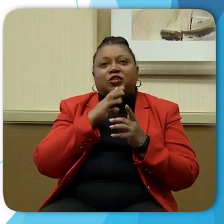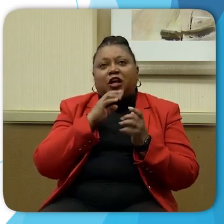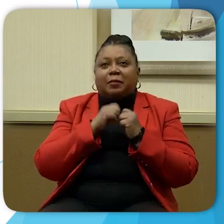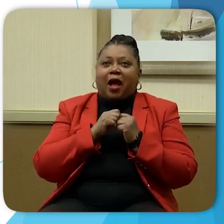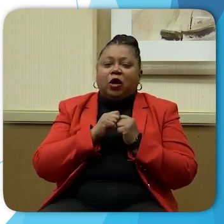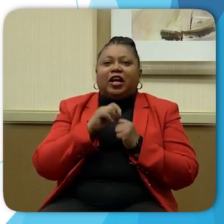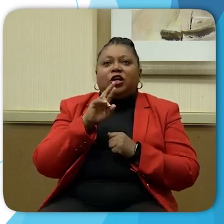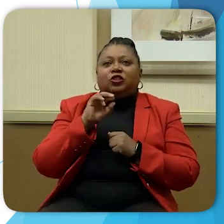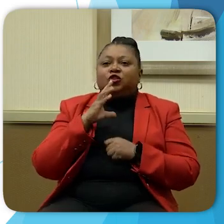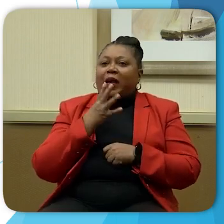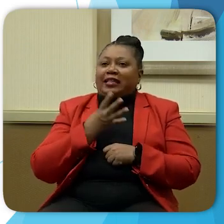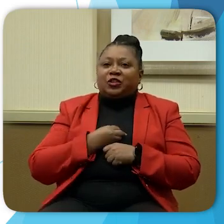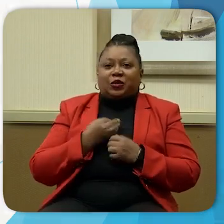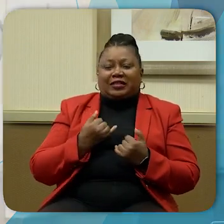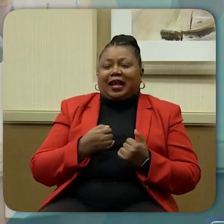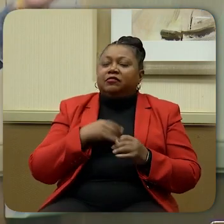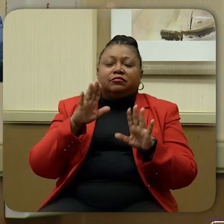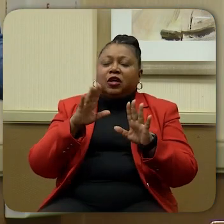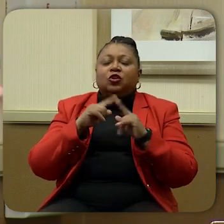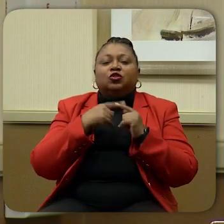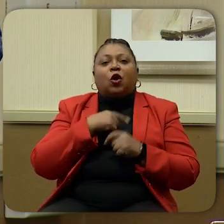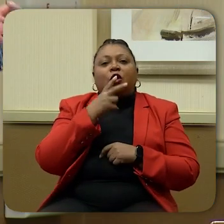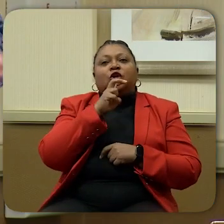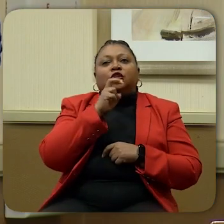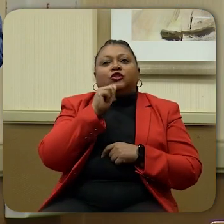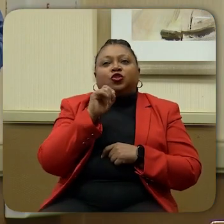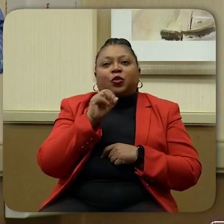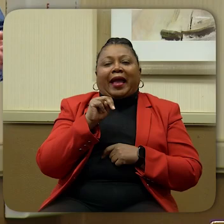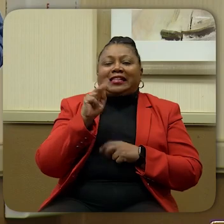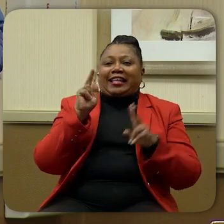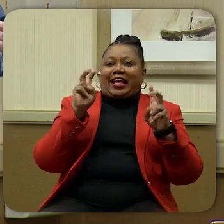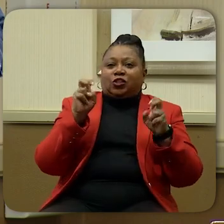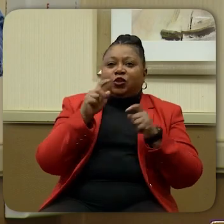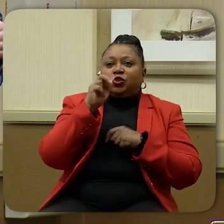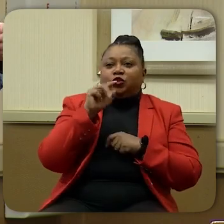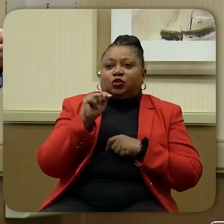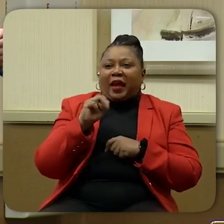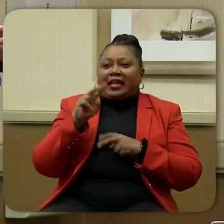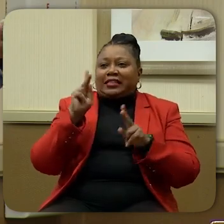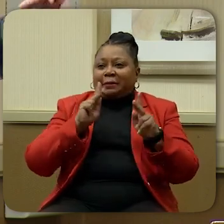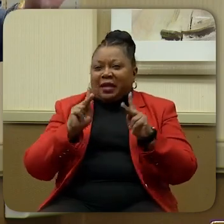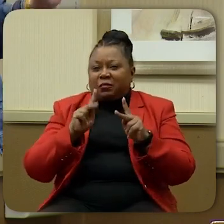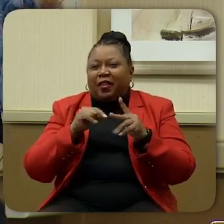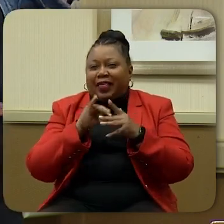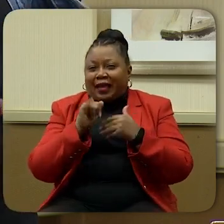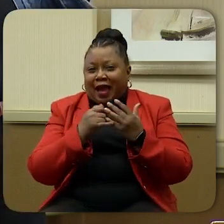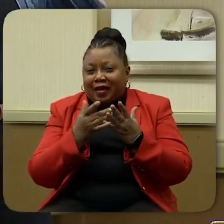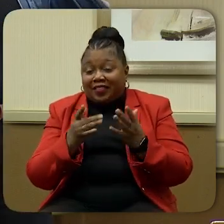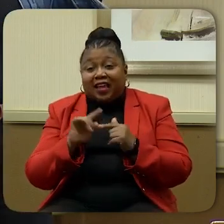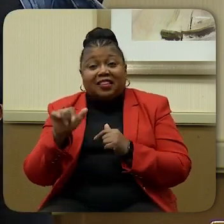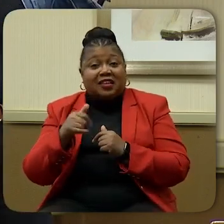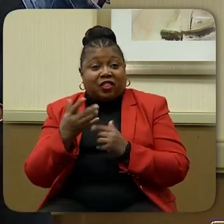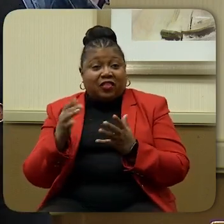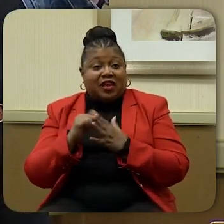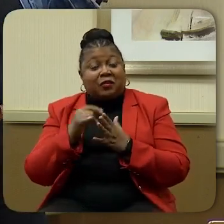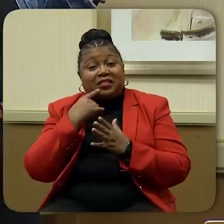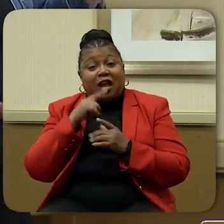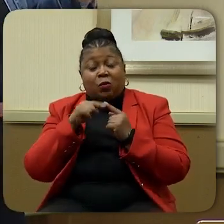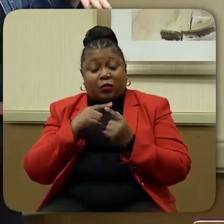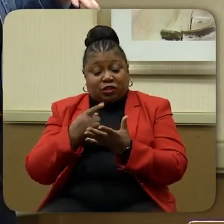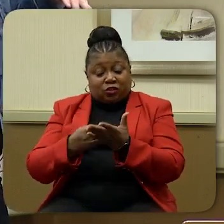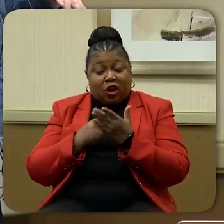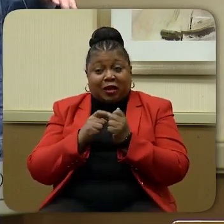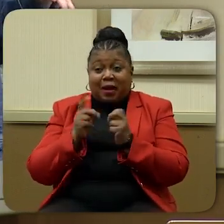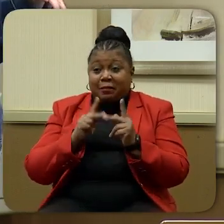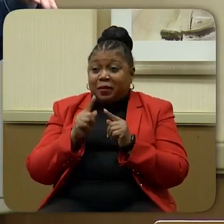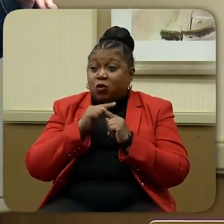about transgender today. You would say trans issues, trans people, that kind of stuff. And then the other thing I'll say is when we talk